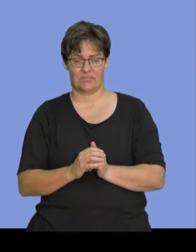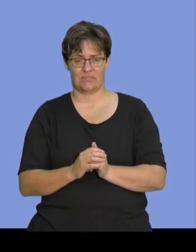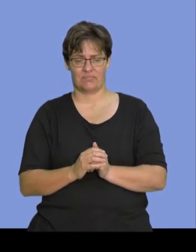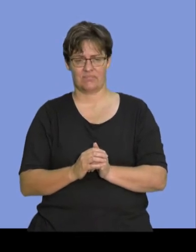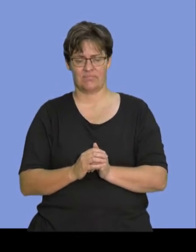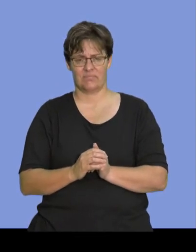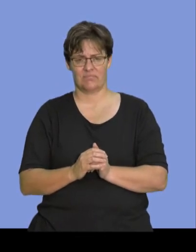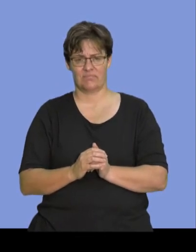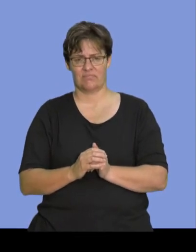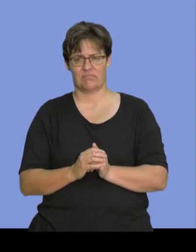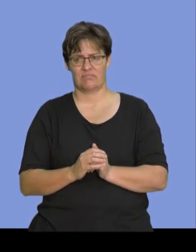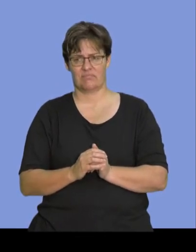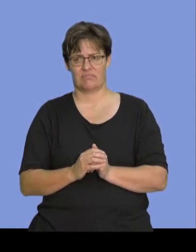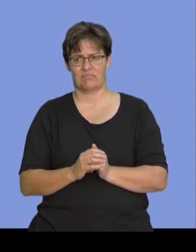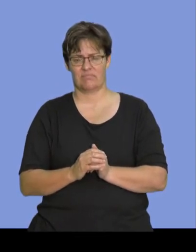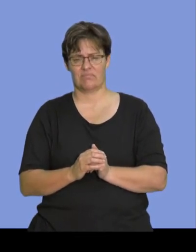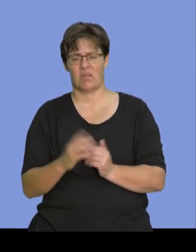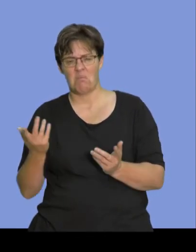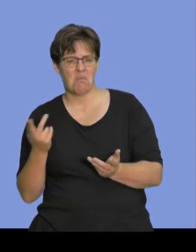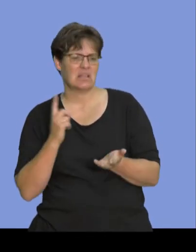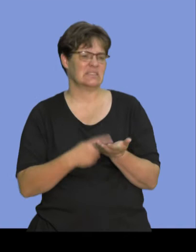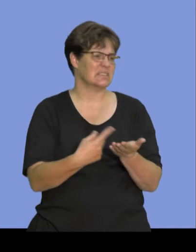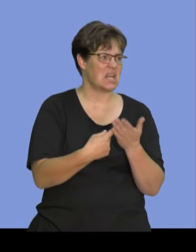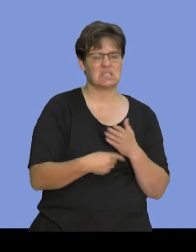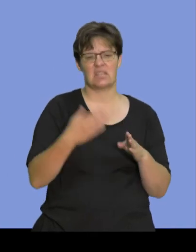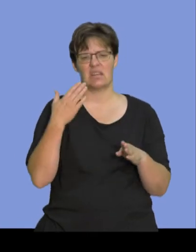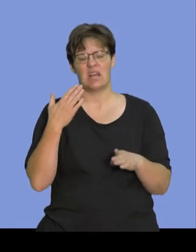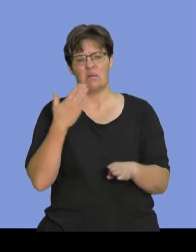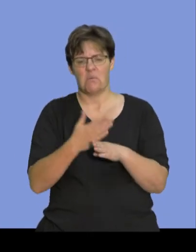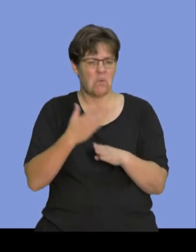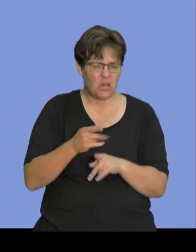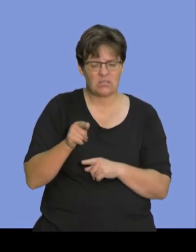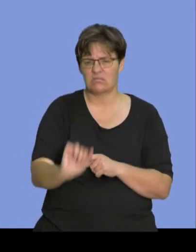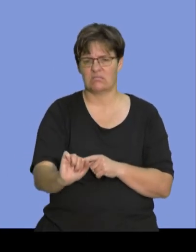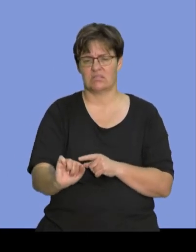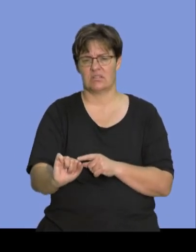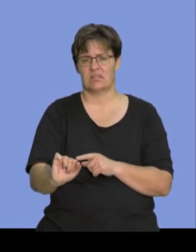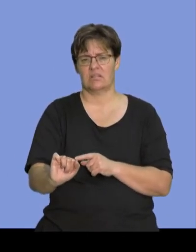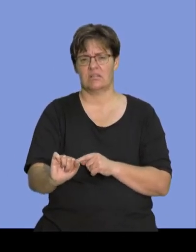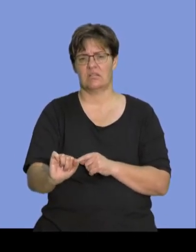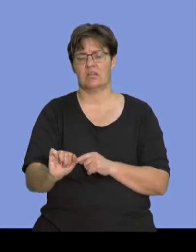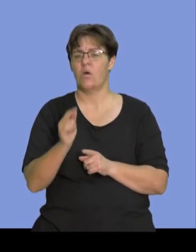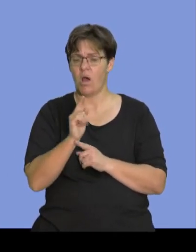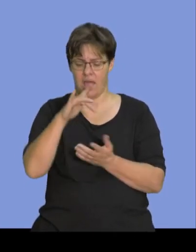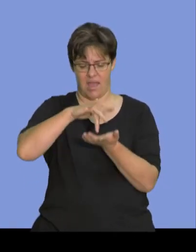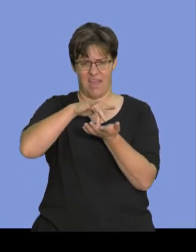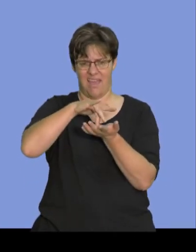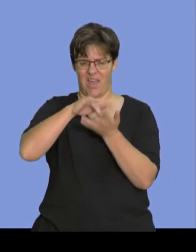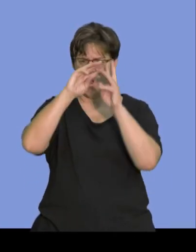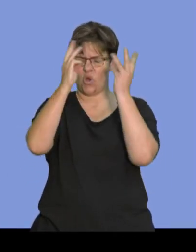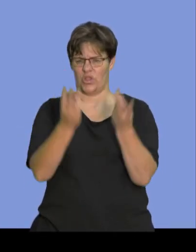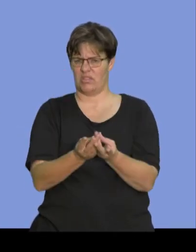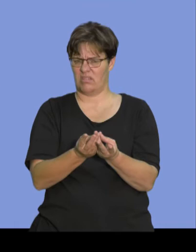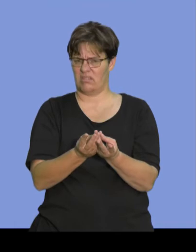But there are a lot of we can talk about the functions or the significance of why the inner